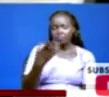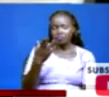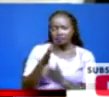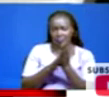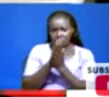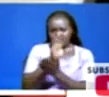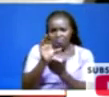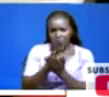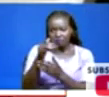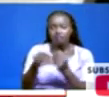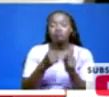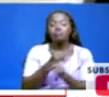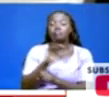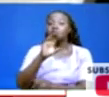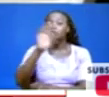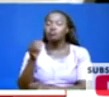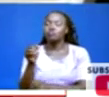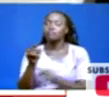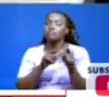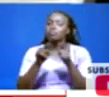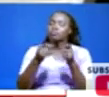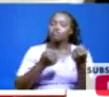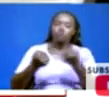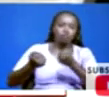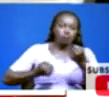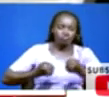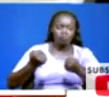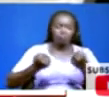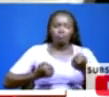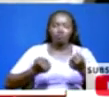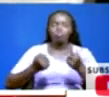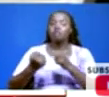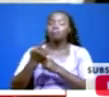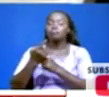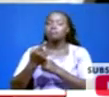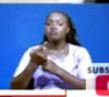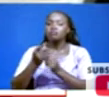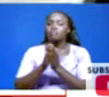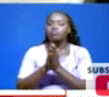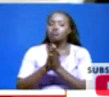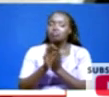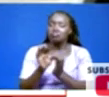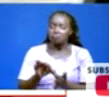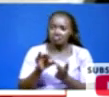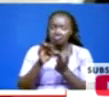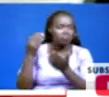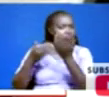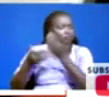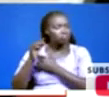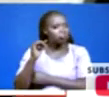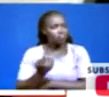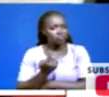next year's East African Safari Classic Rally, which will count as the 11th running of the prestigious historic event.